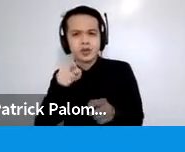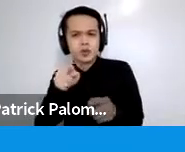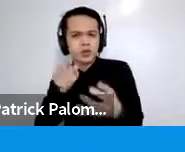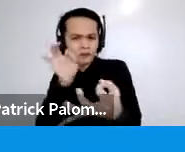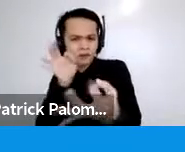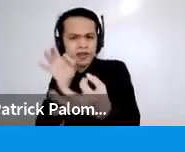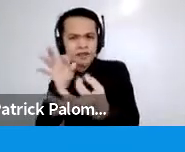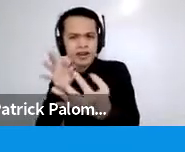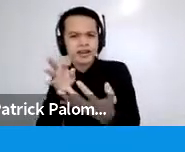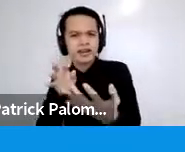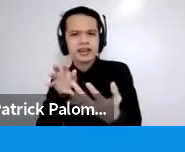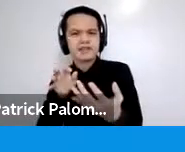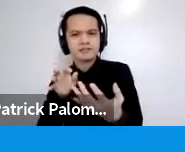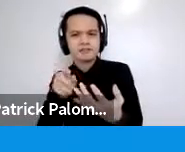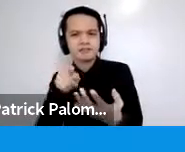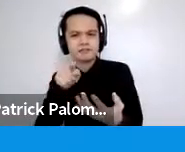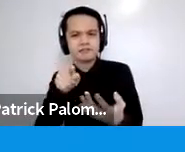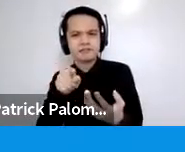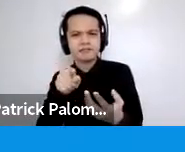forum,